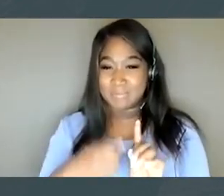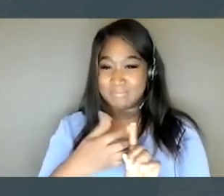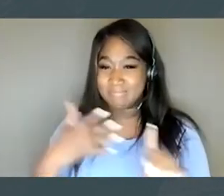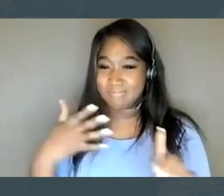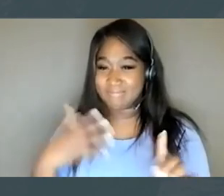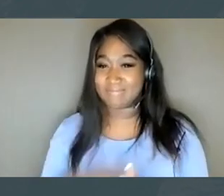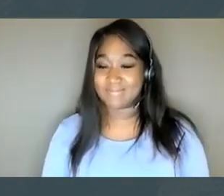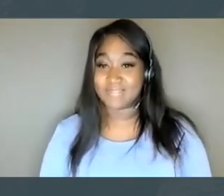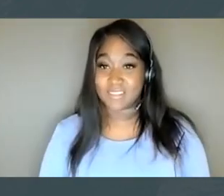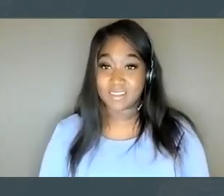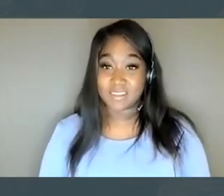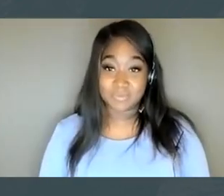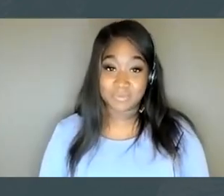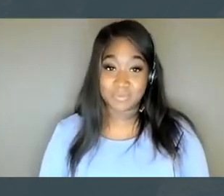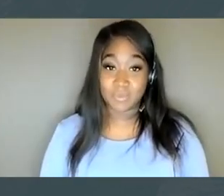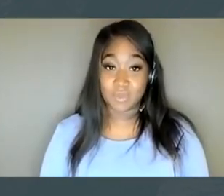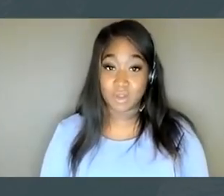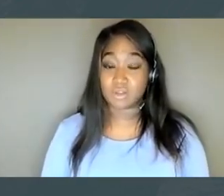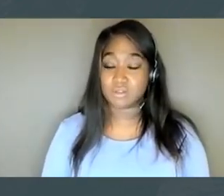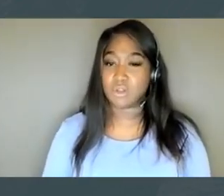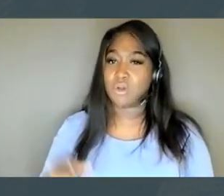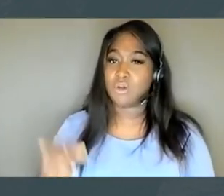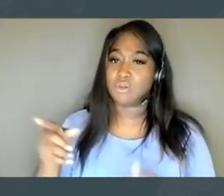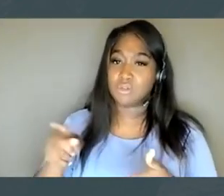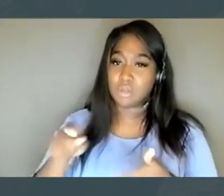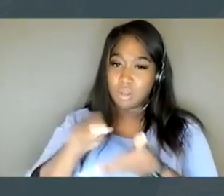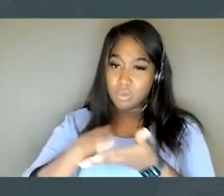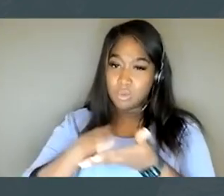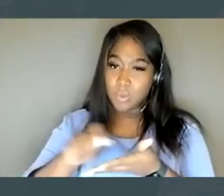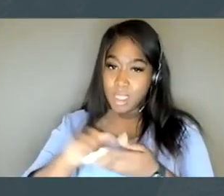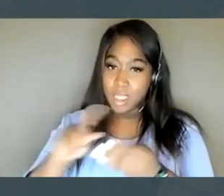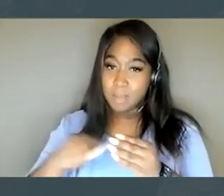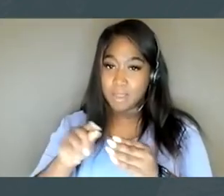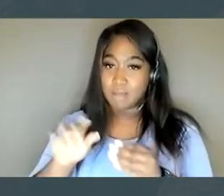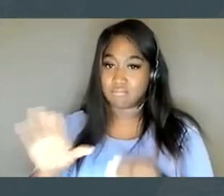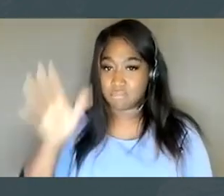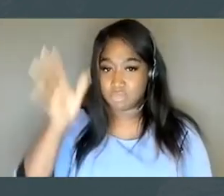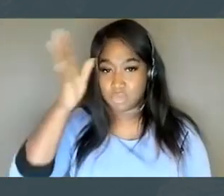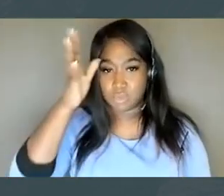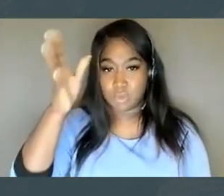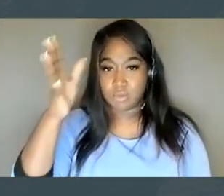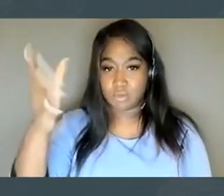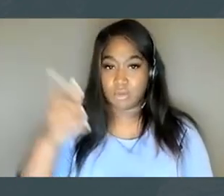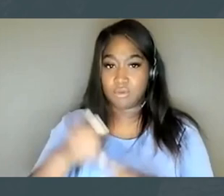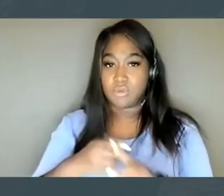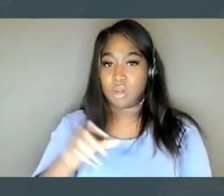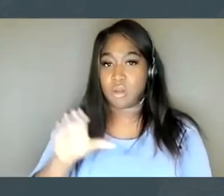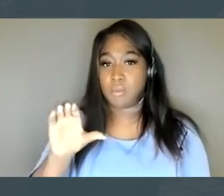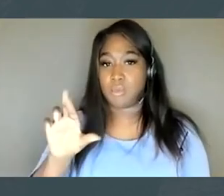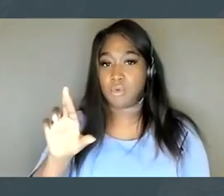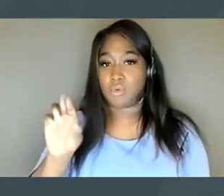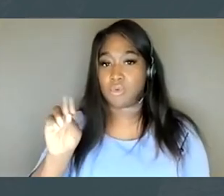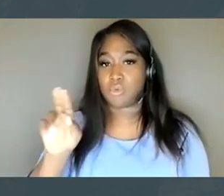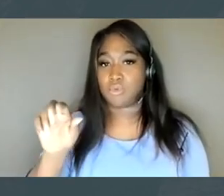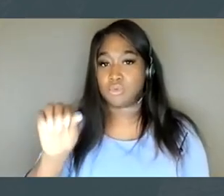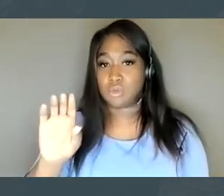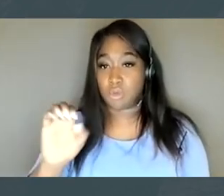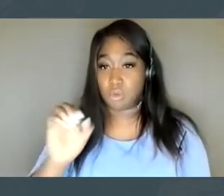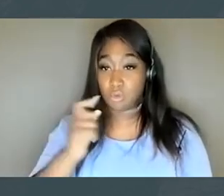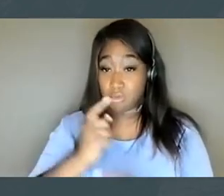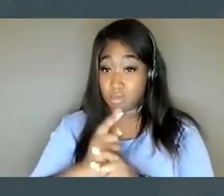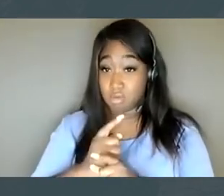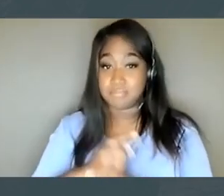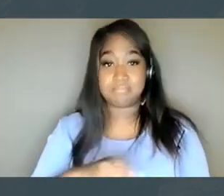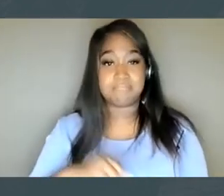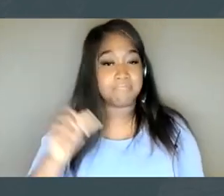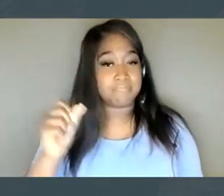So there you write about your grandfather coming from Curacao, right? Yes. Yeah, Kerry. And what struck me about the